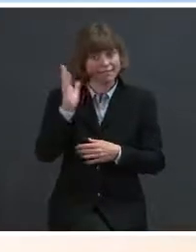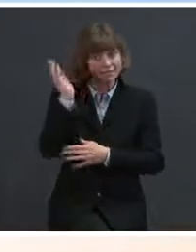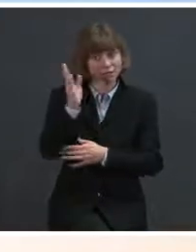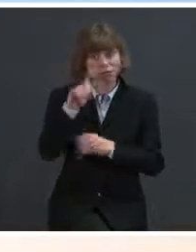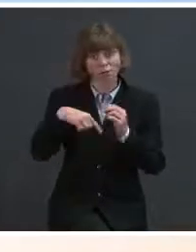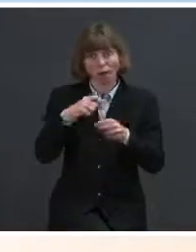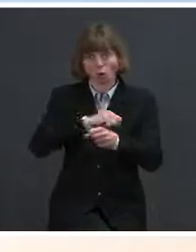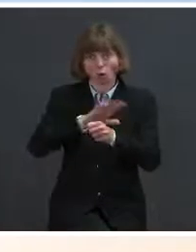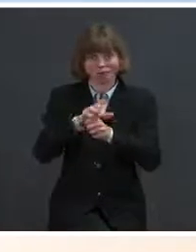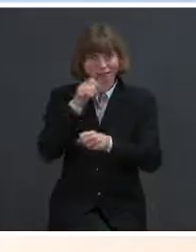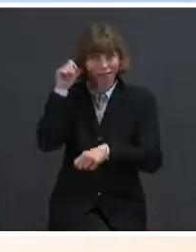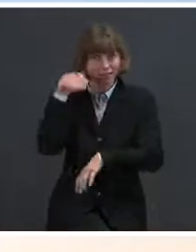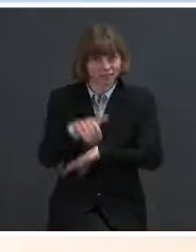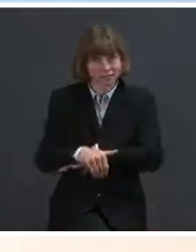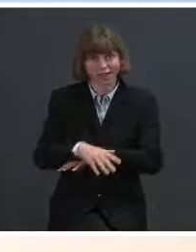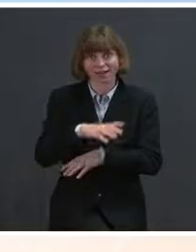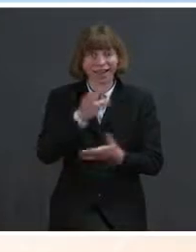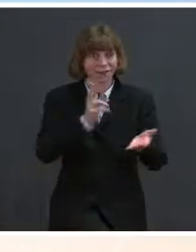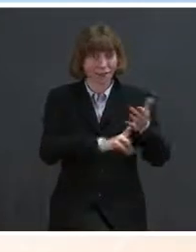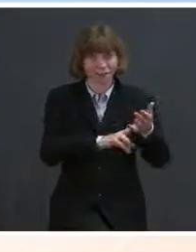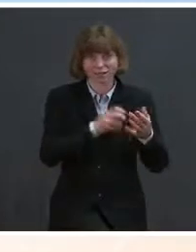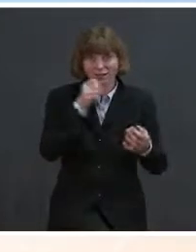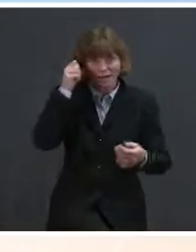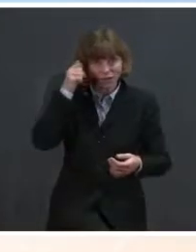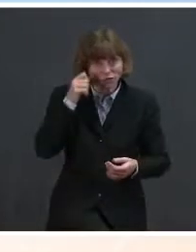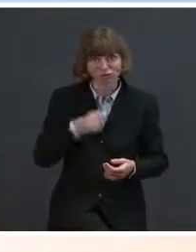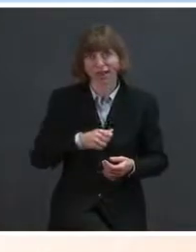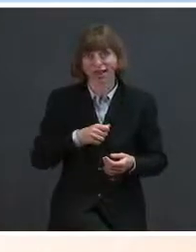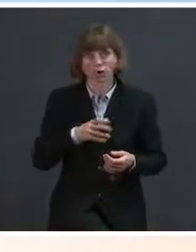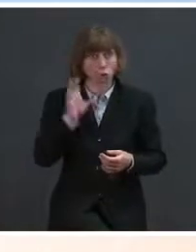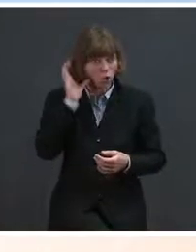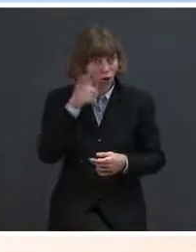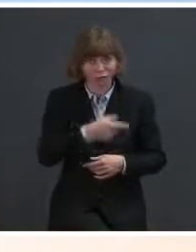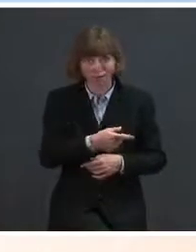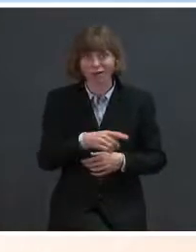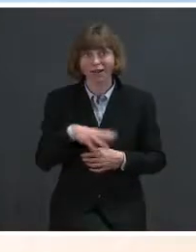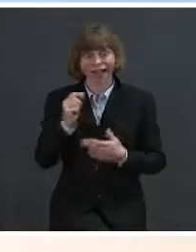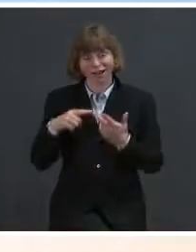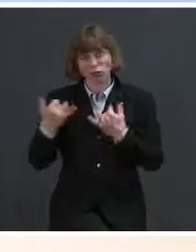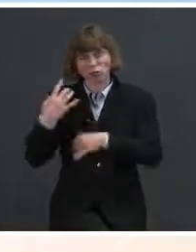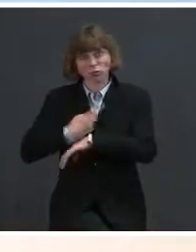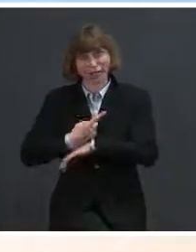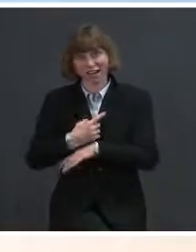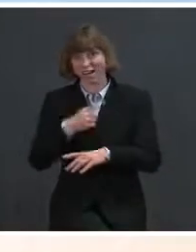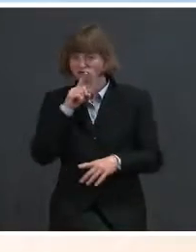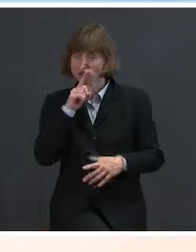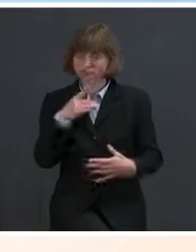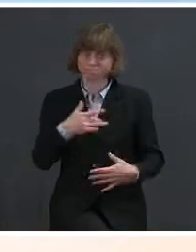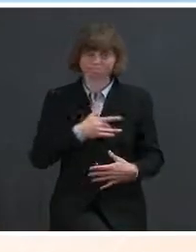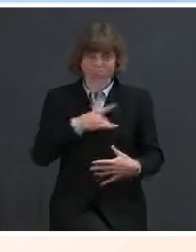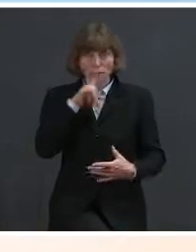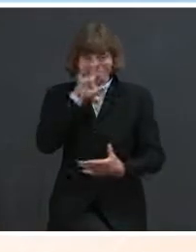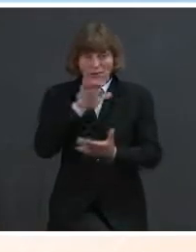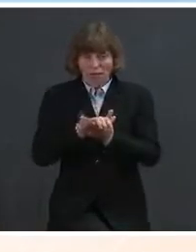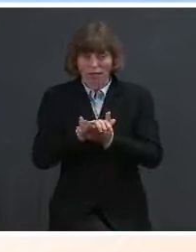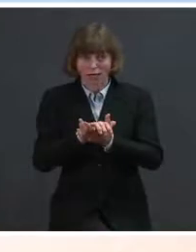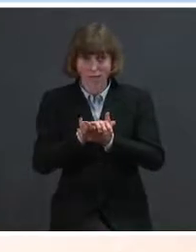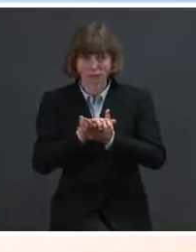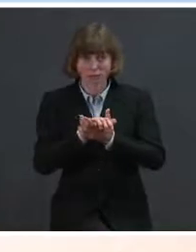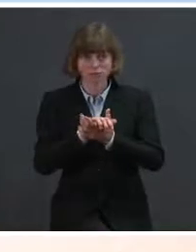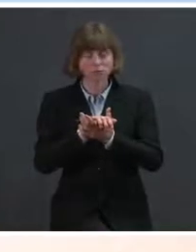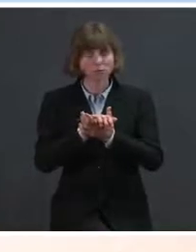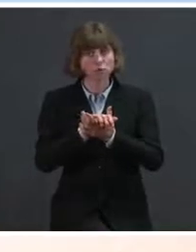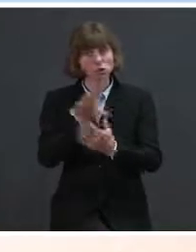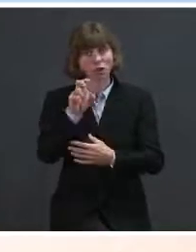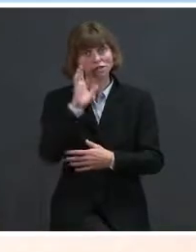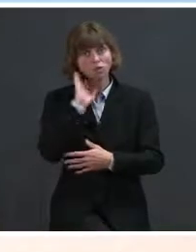domestic renewal, and you heard him today about his deep belief that the United States will be in a position to lead and to succeed in the 21st